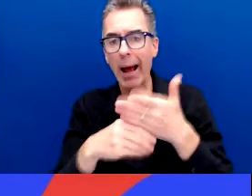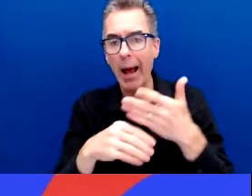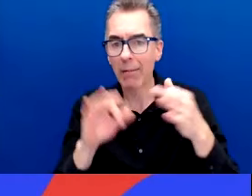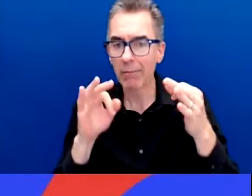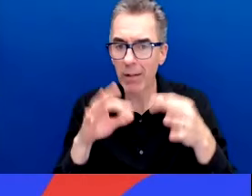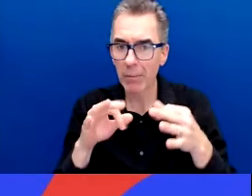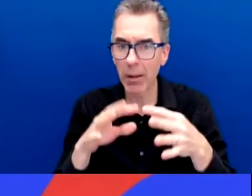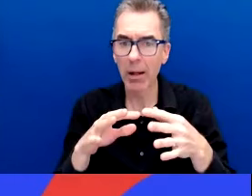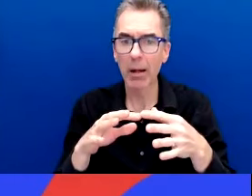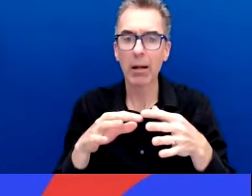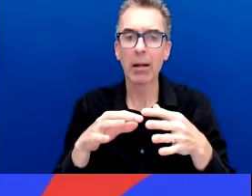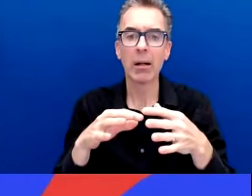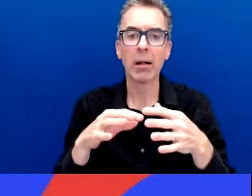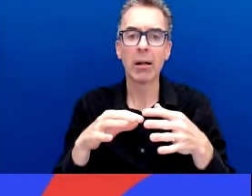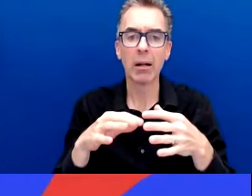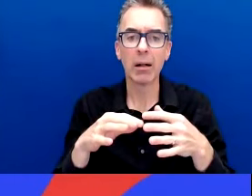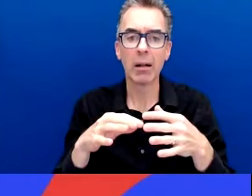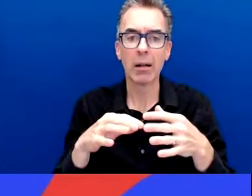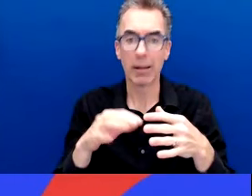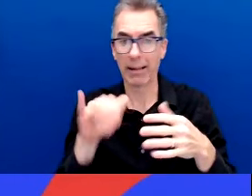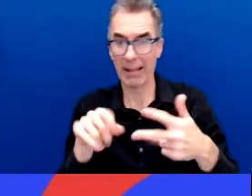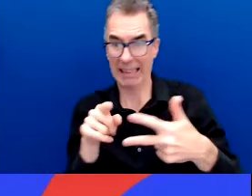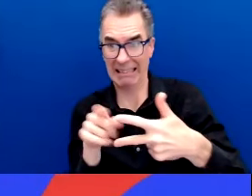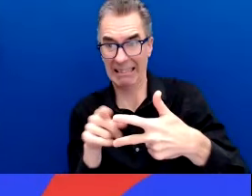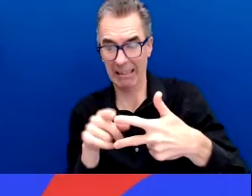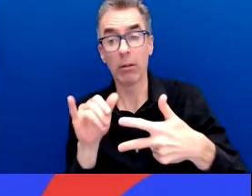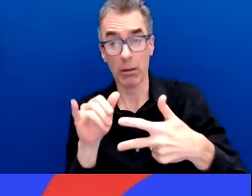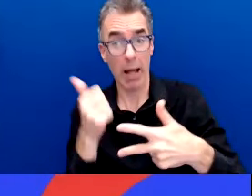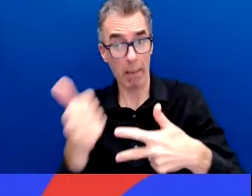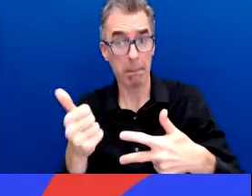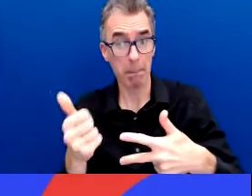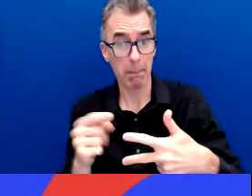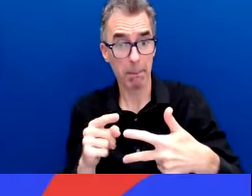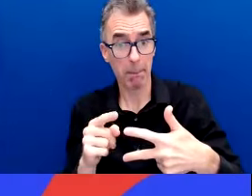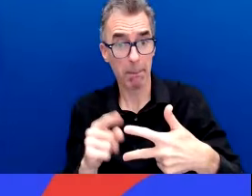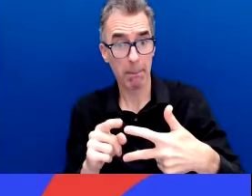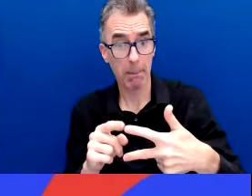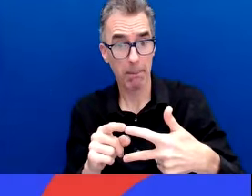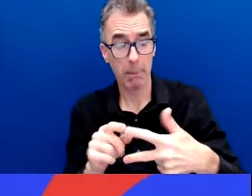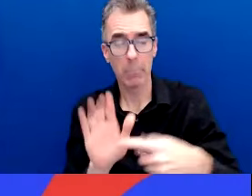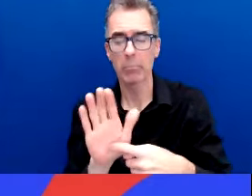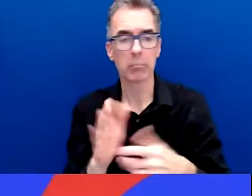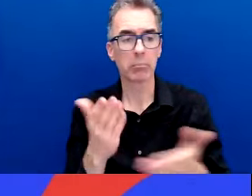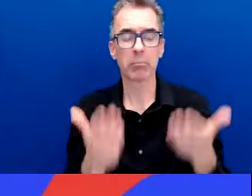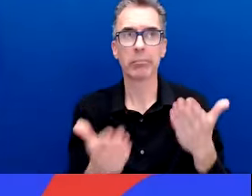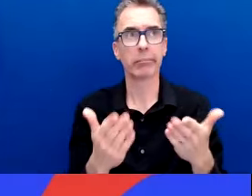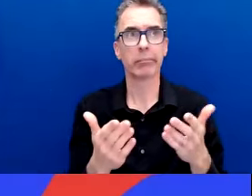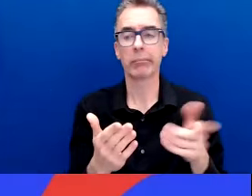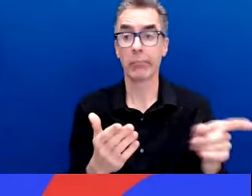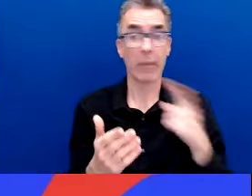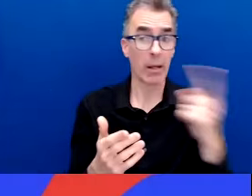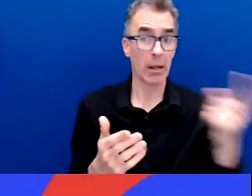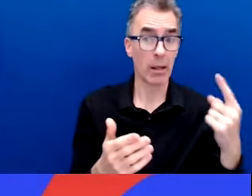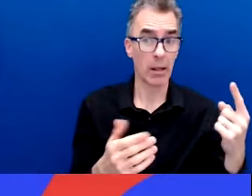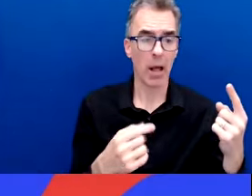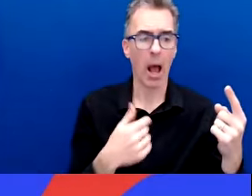incorrect, but the add feedback portion is very helpful. So some answers I can choose not to show